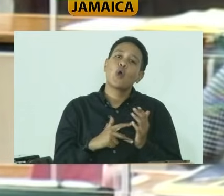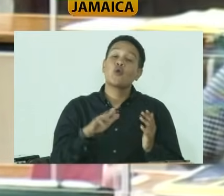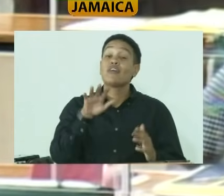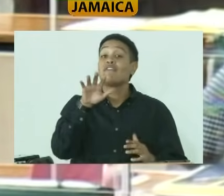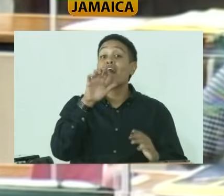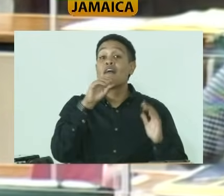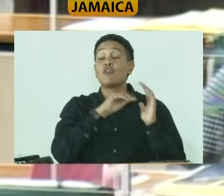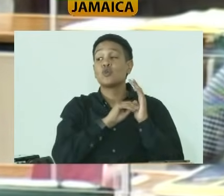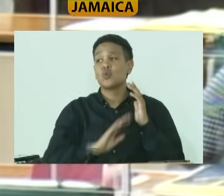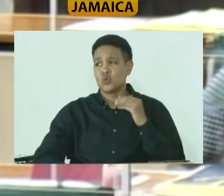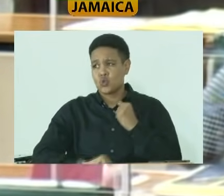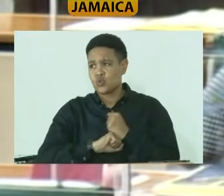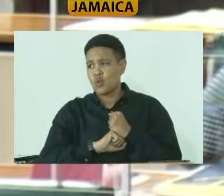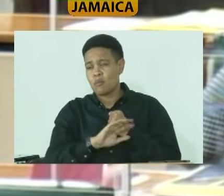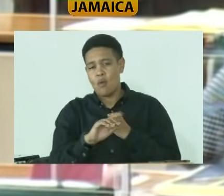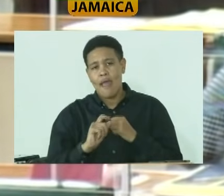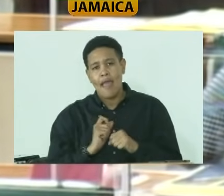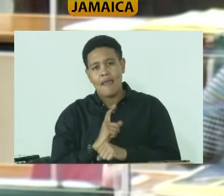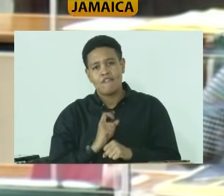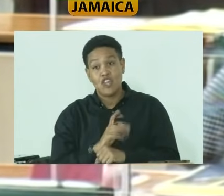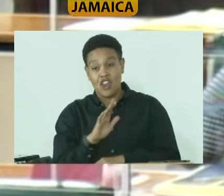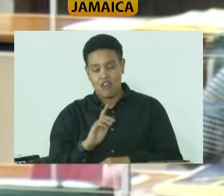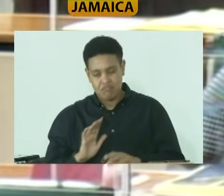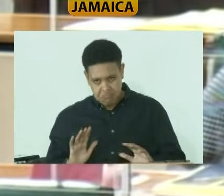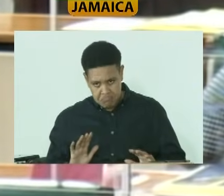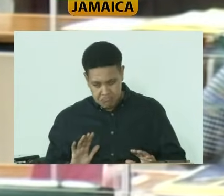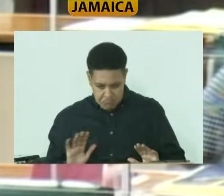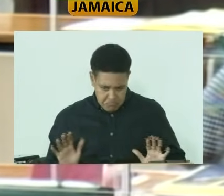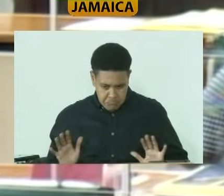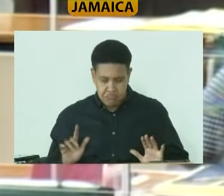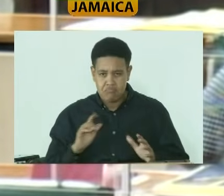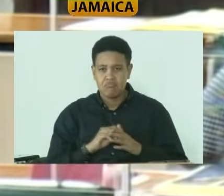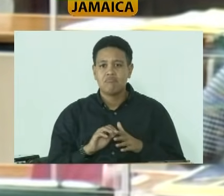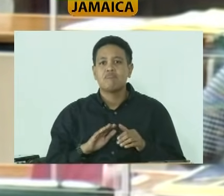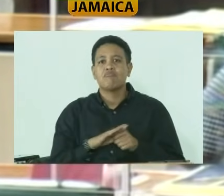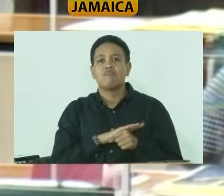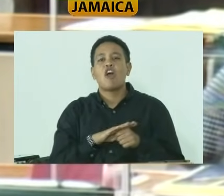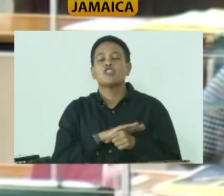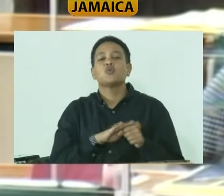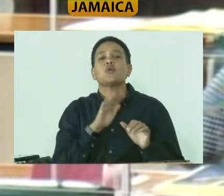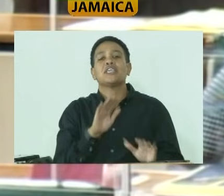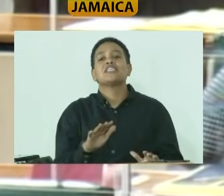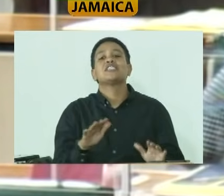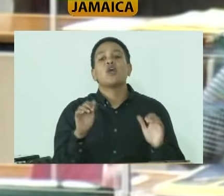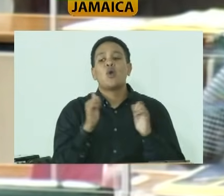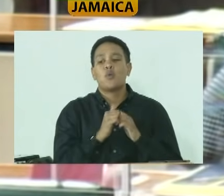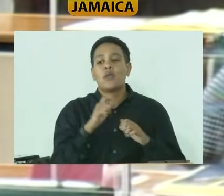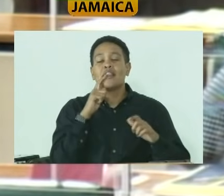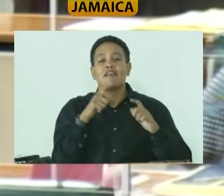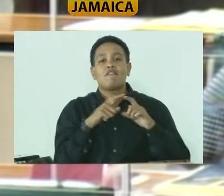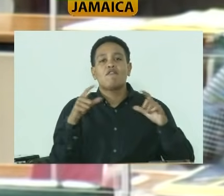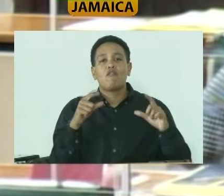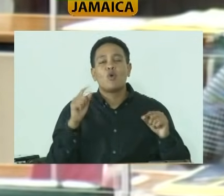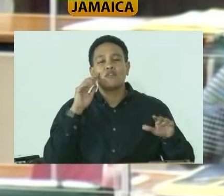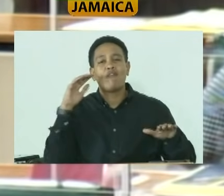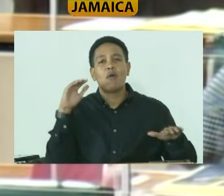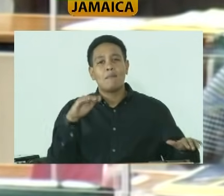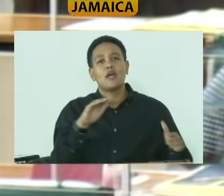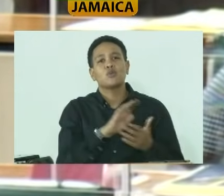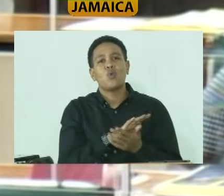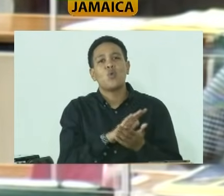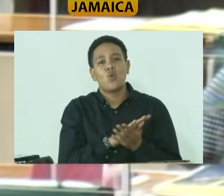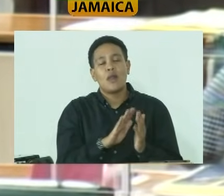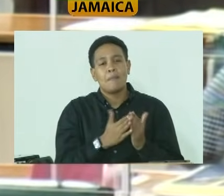3,500 students each year, annually, across the constituency, with vouchers for back-to-school